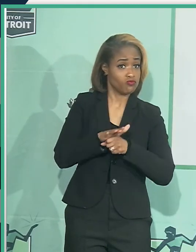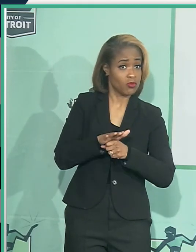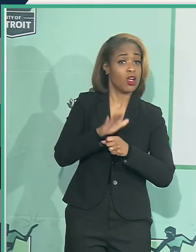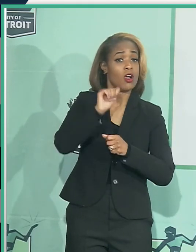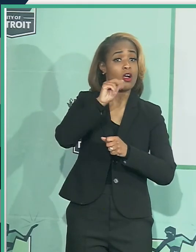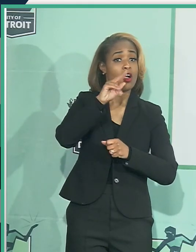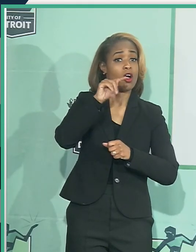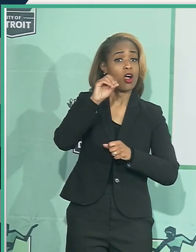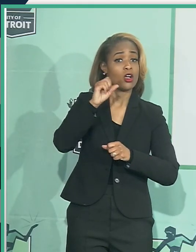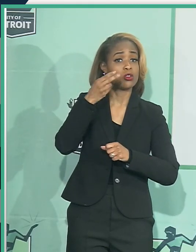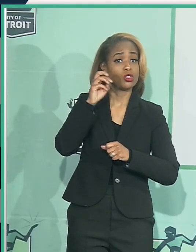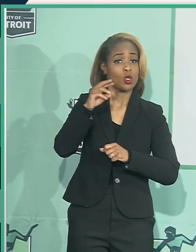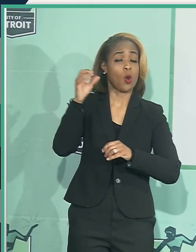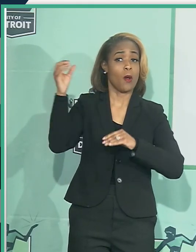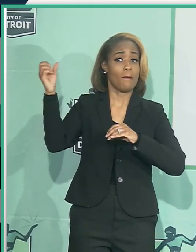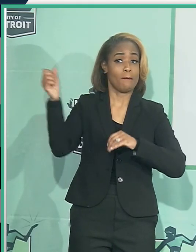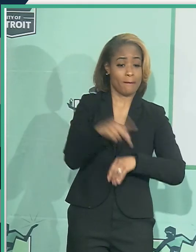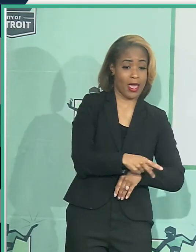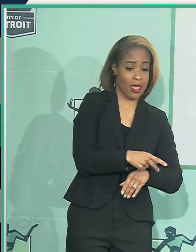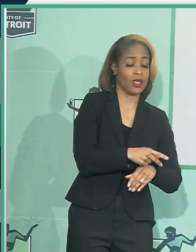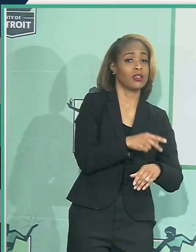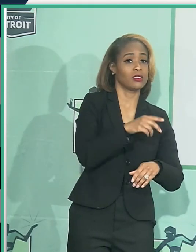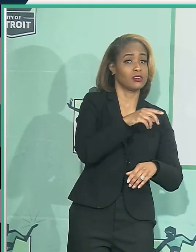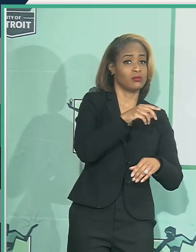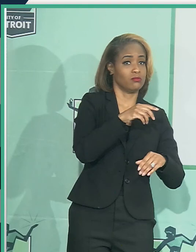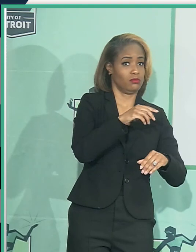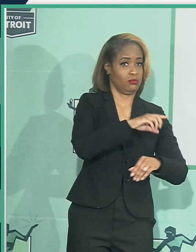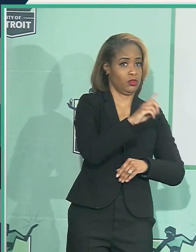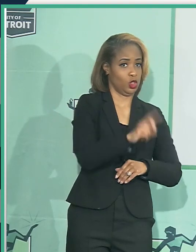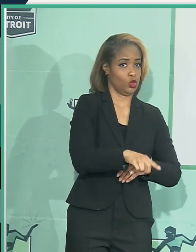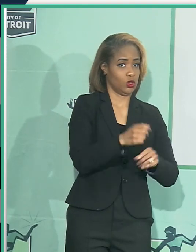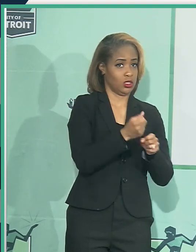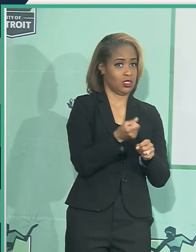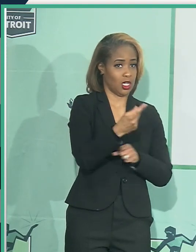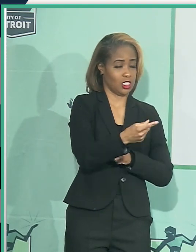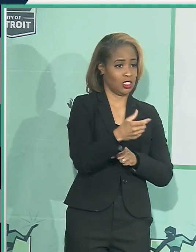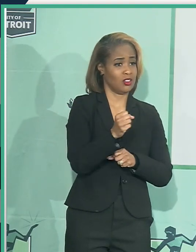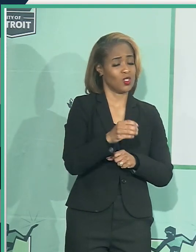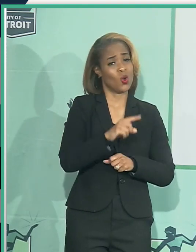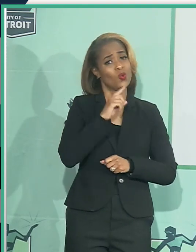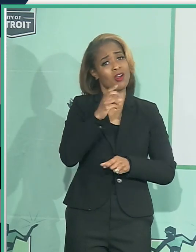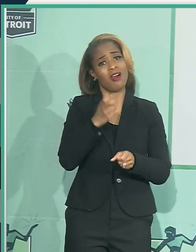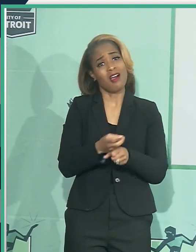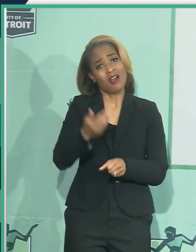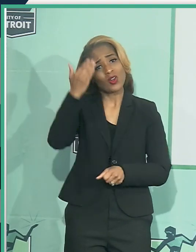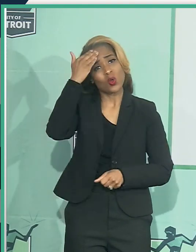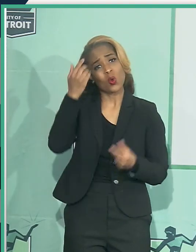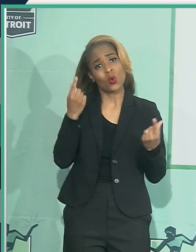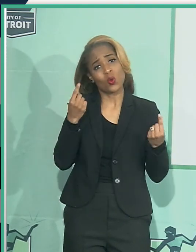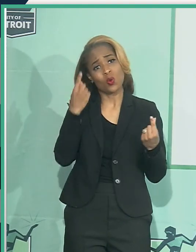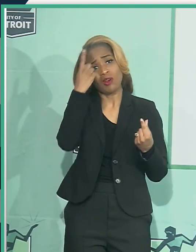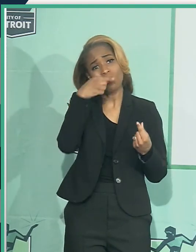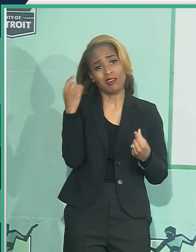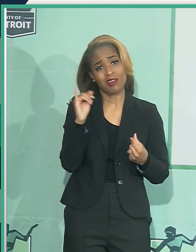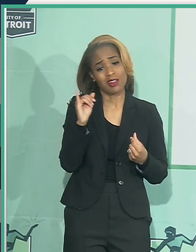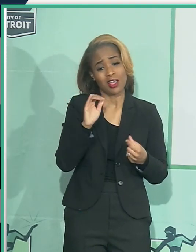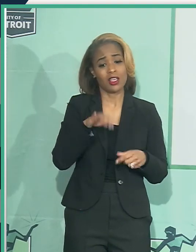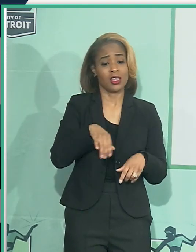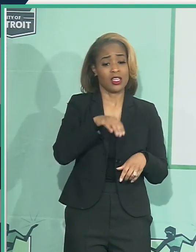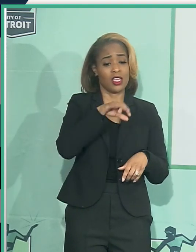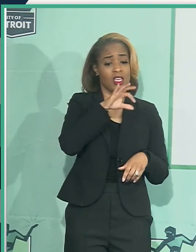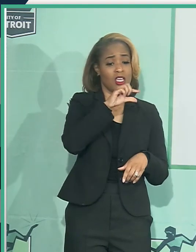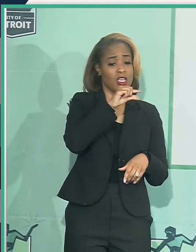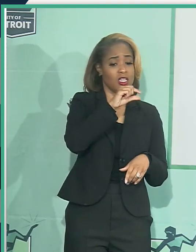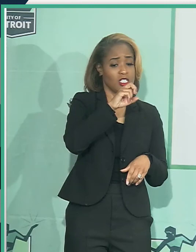back downtown next year. And so it's hard to know what an auto show looks like. The Geneva and Frankfurt shows